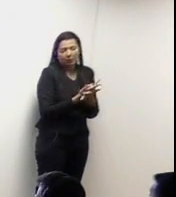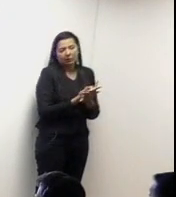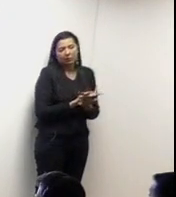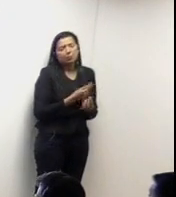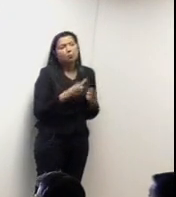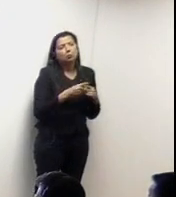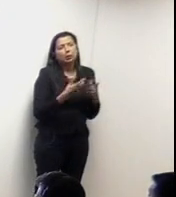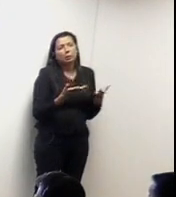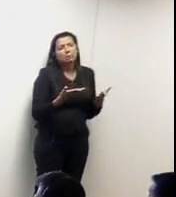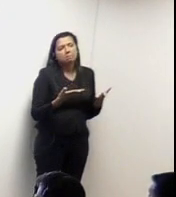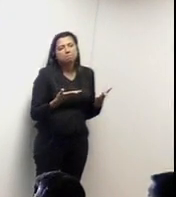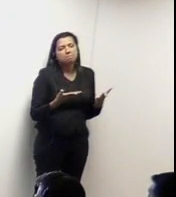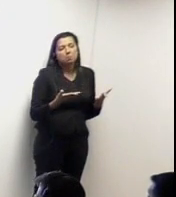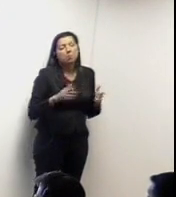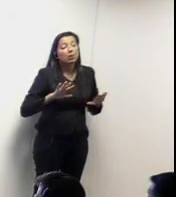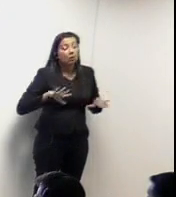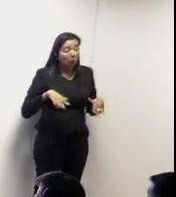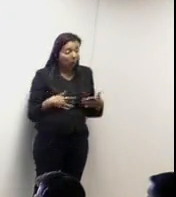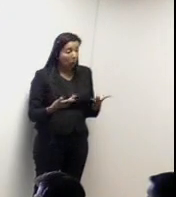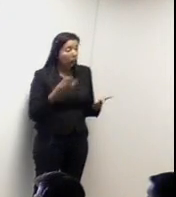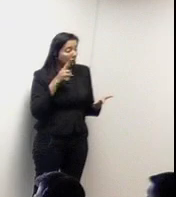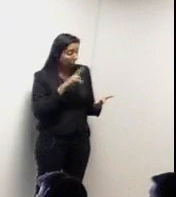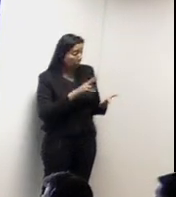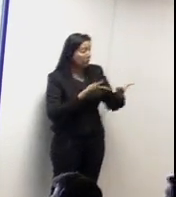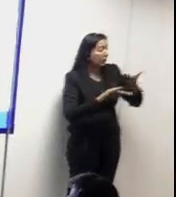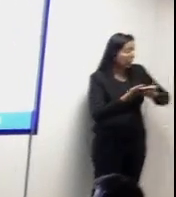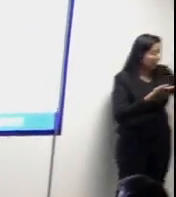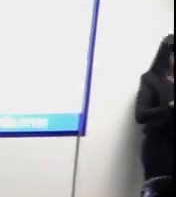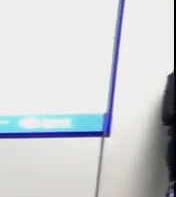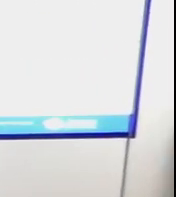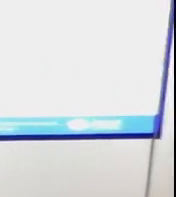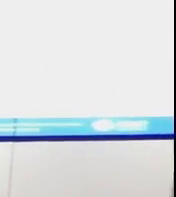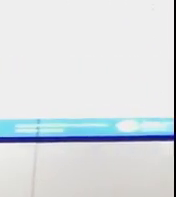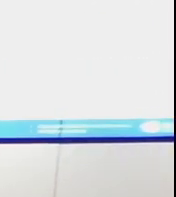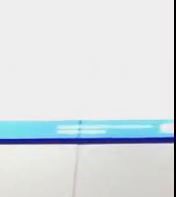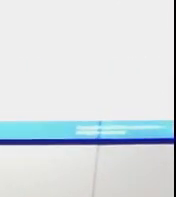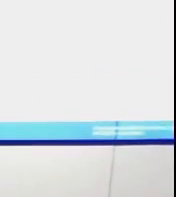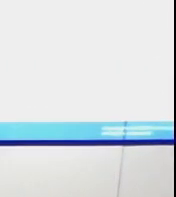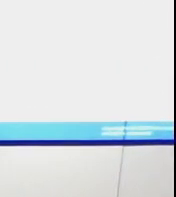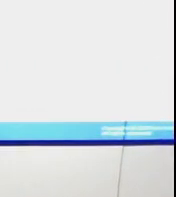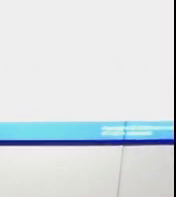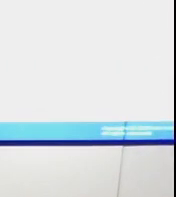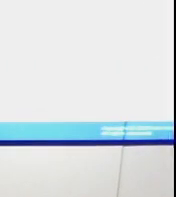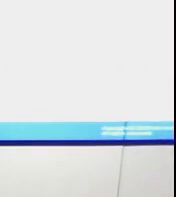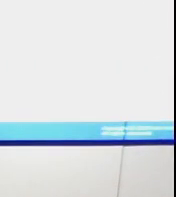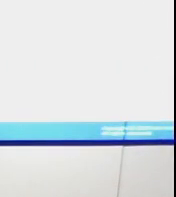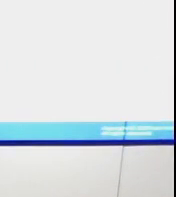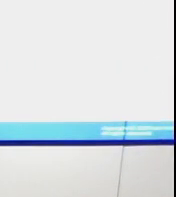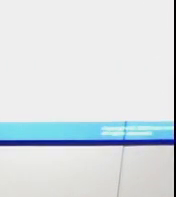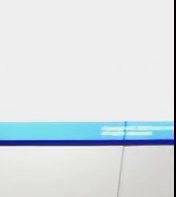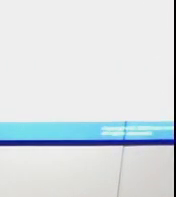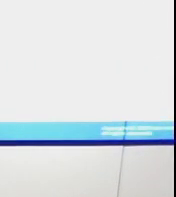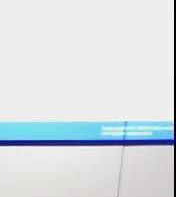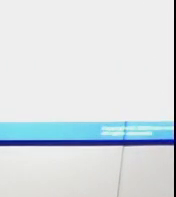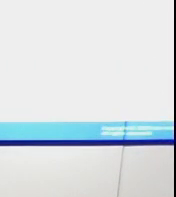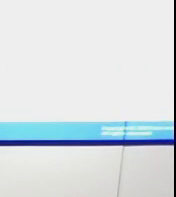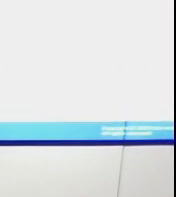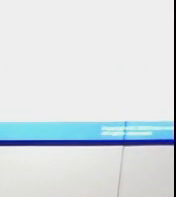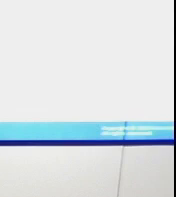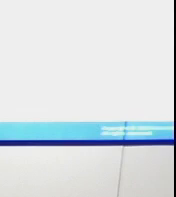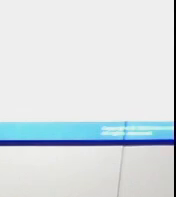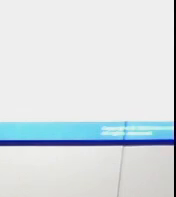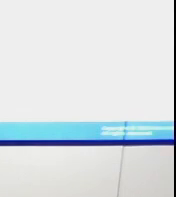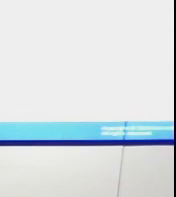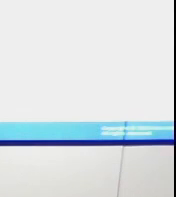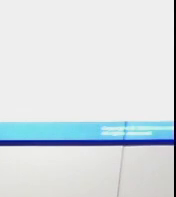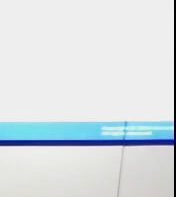We look at feedback relationships. So if here's a feedback, simple feedback relationship, we're going to talk more about this also. But if A